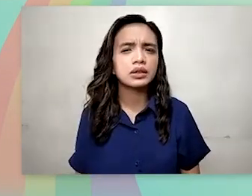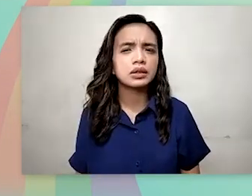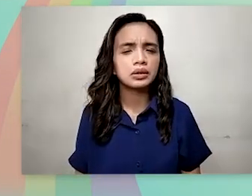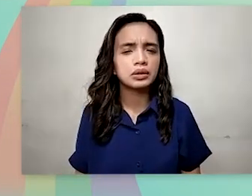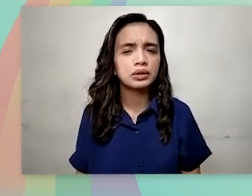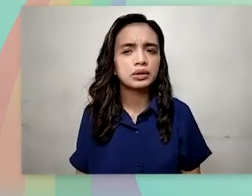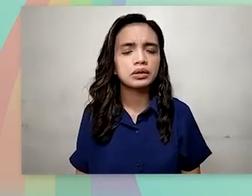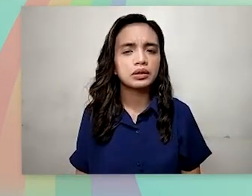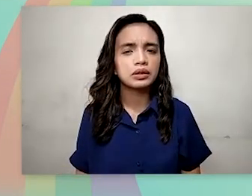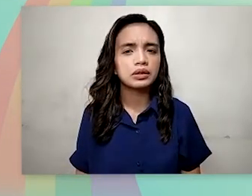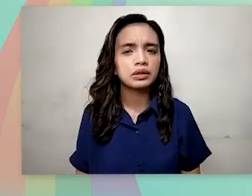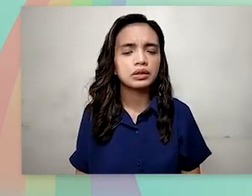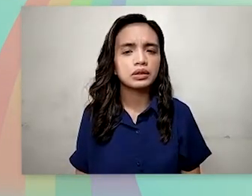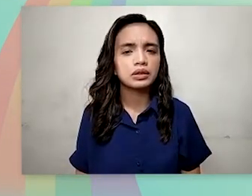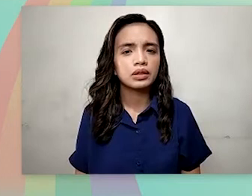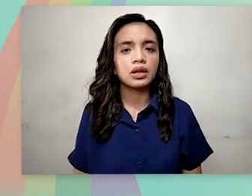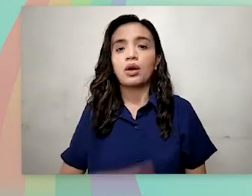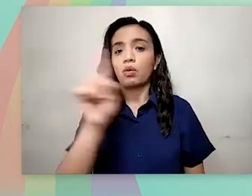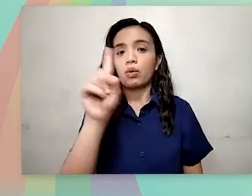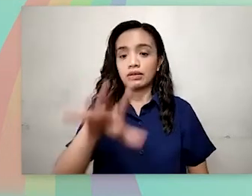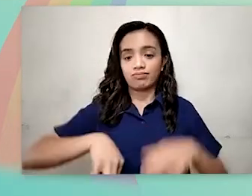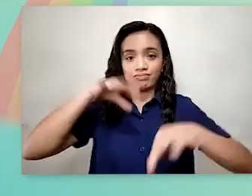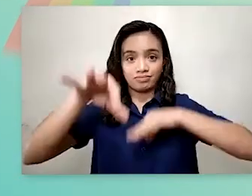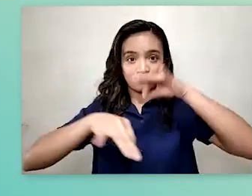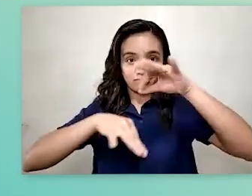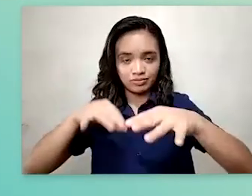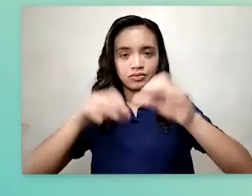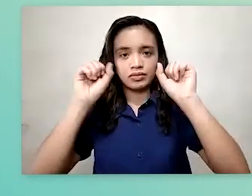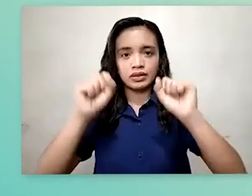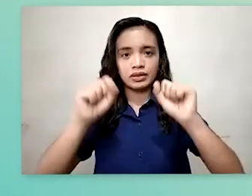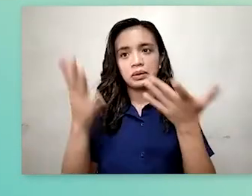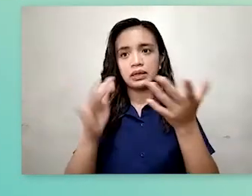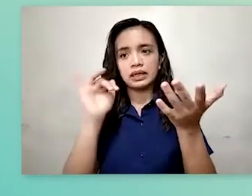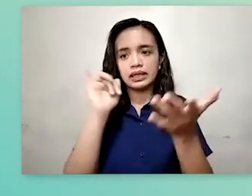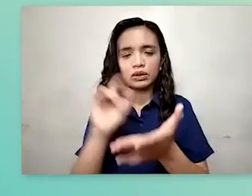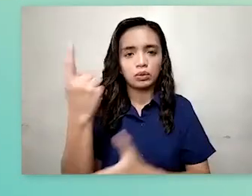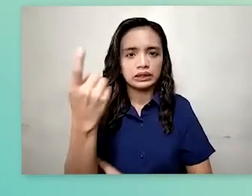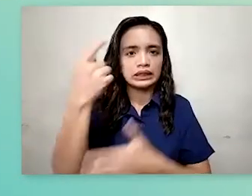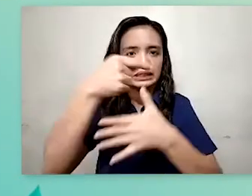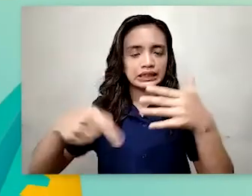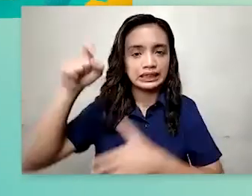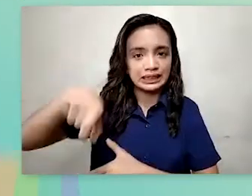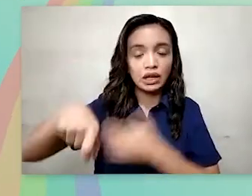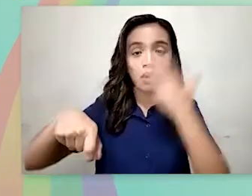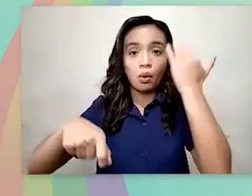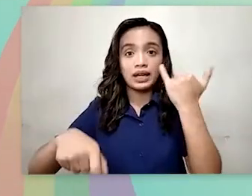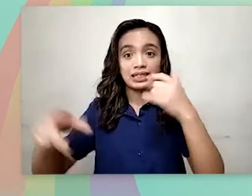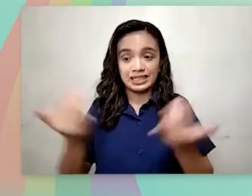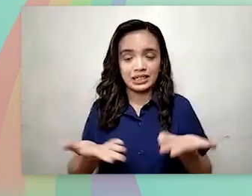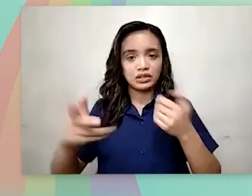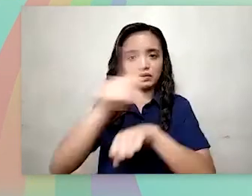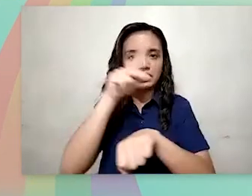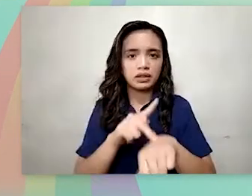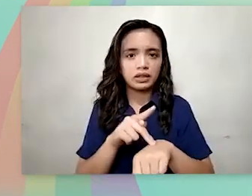on putting what you can contribute on the table and getting what you need. Kasi sa atin kasi in